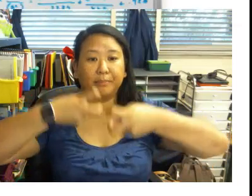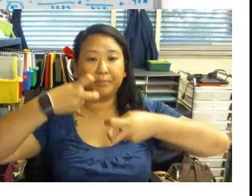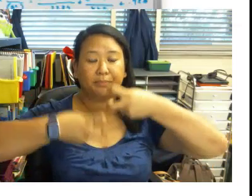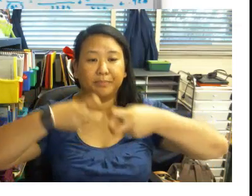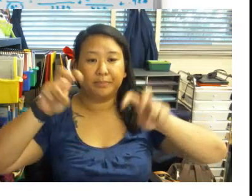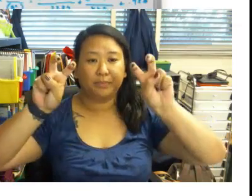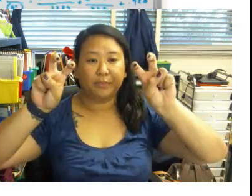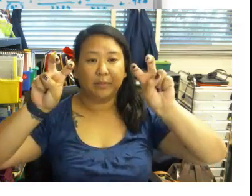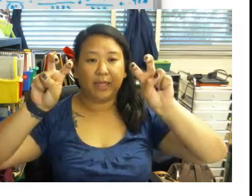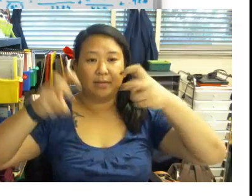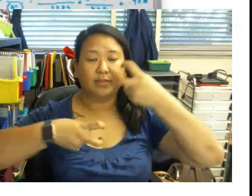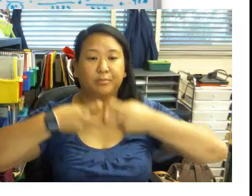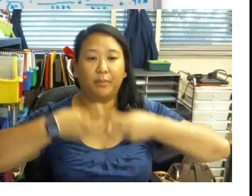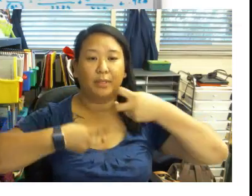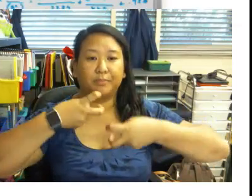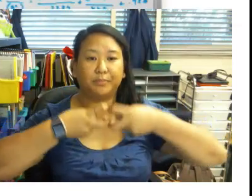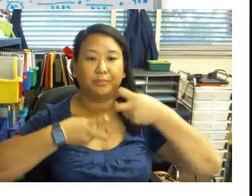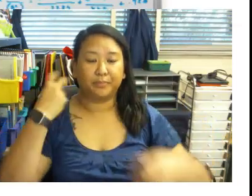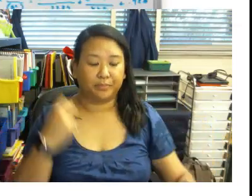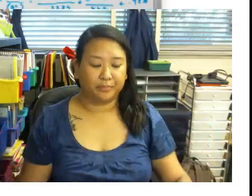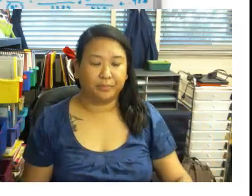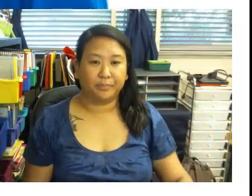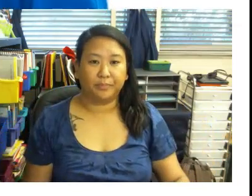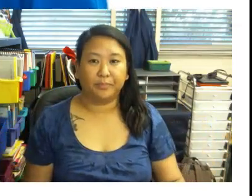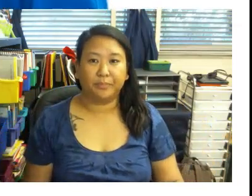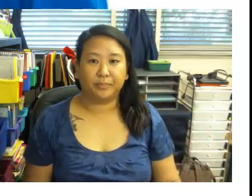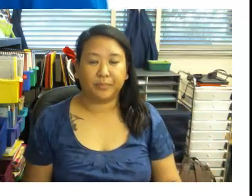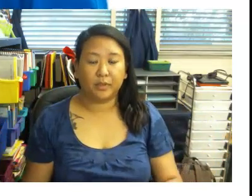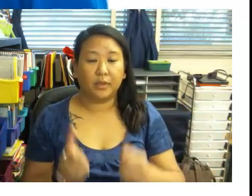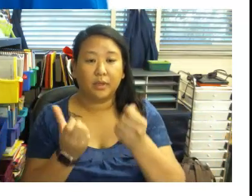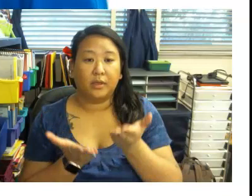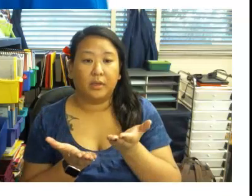Problem, double X, problem.